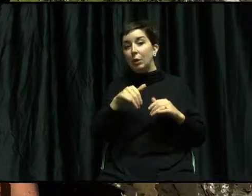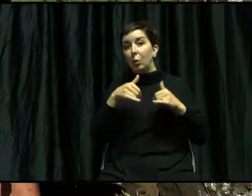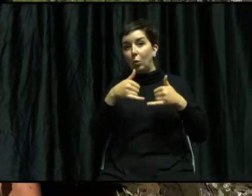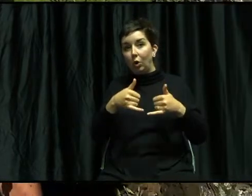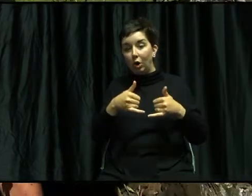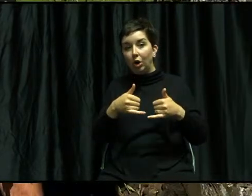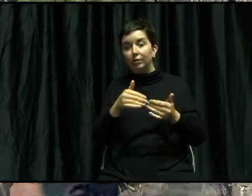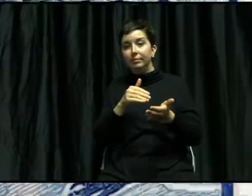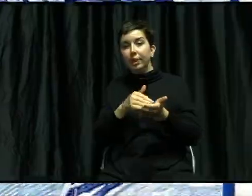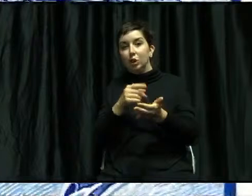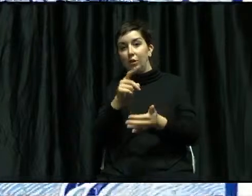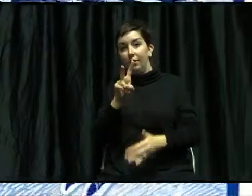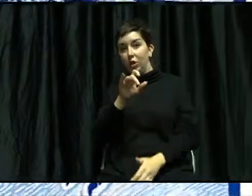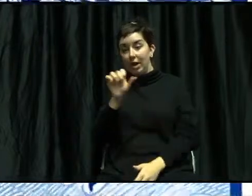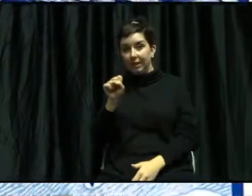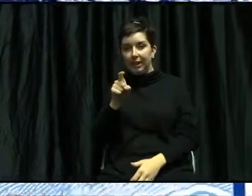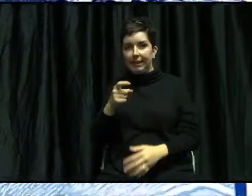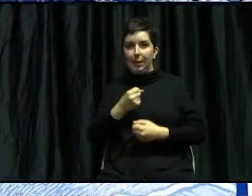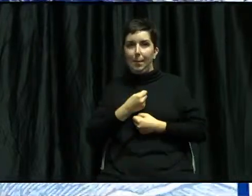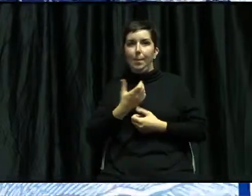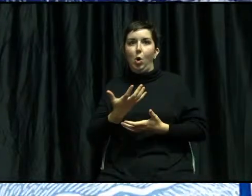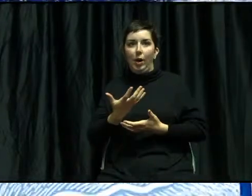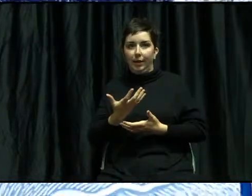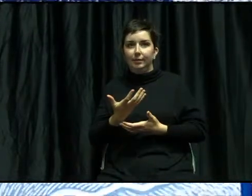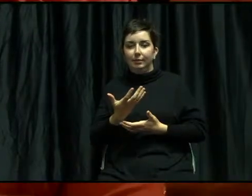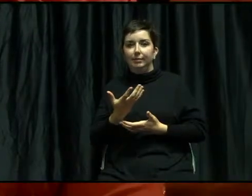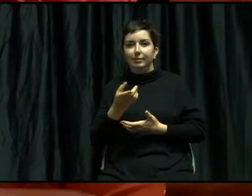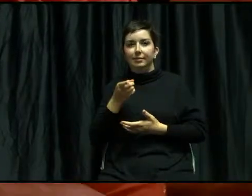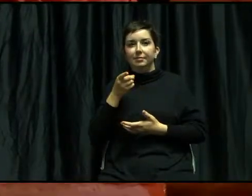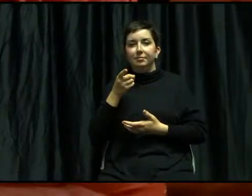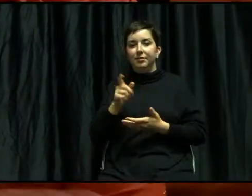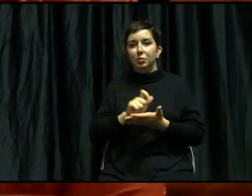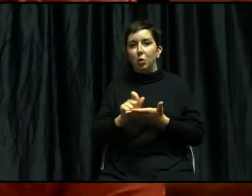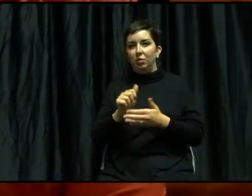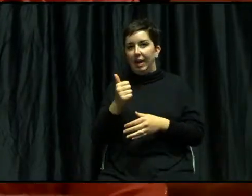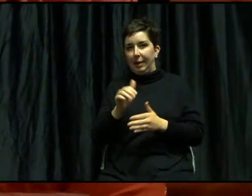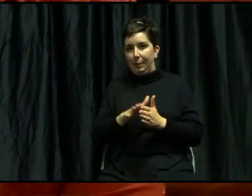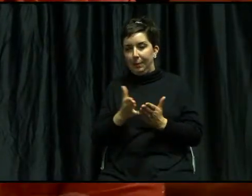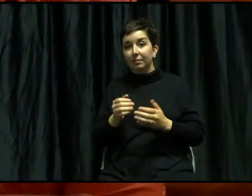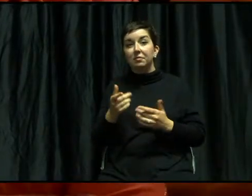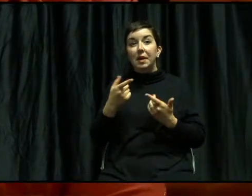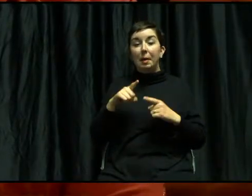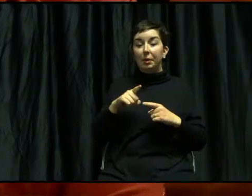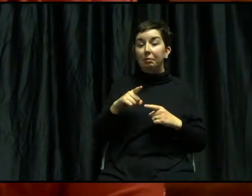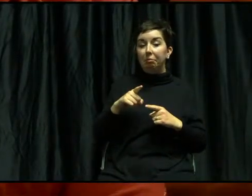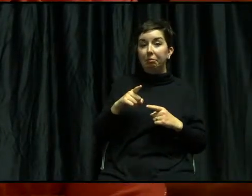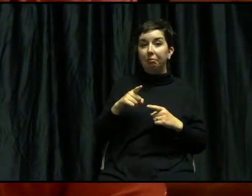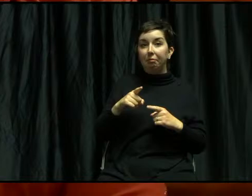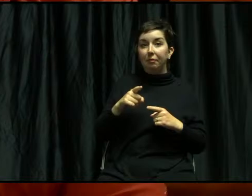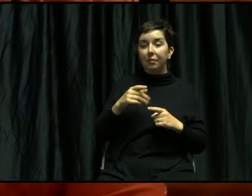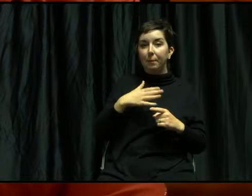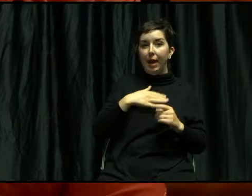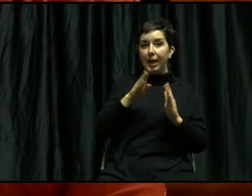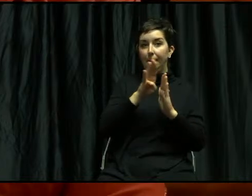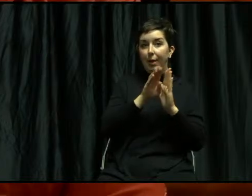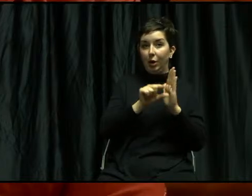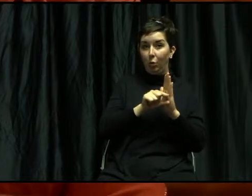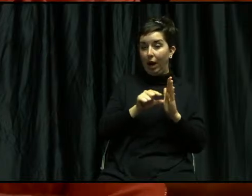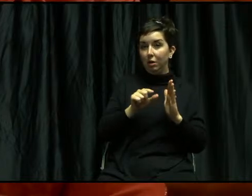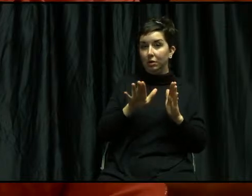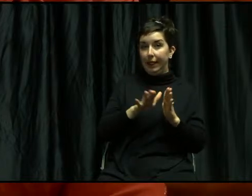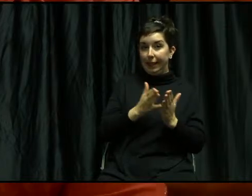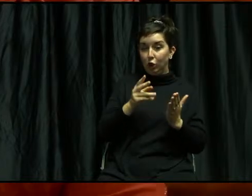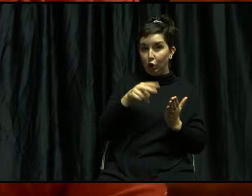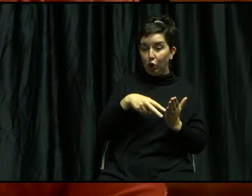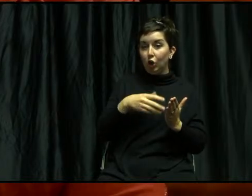is a well-regarded poet authoring 10 books of poems. Because of my background in mountaineering literature, I've got